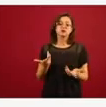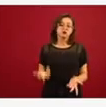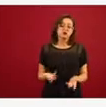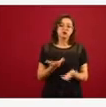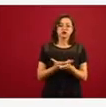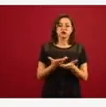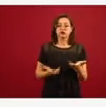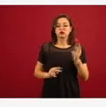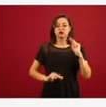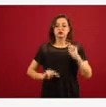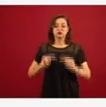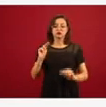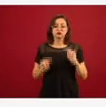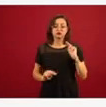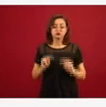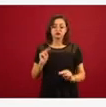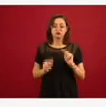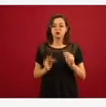Remember